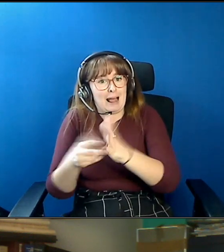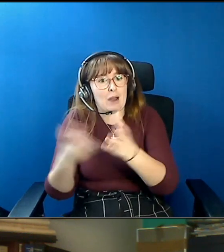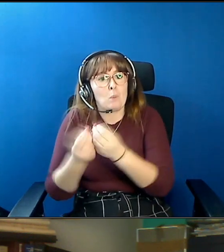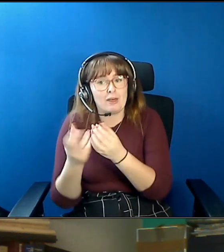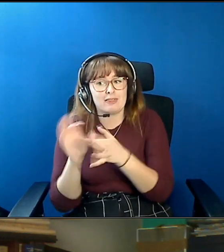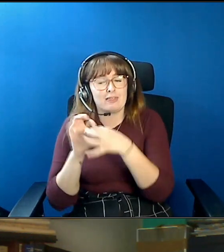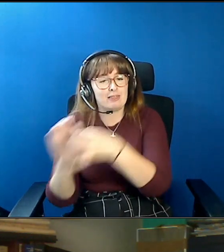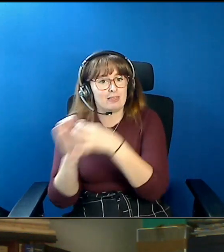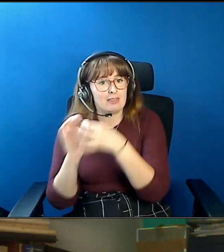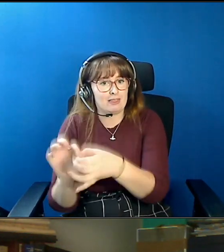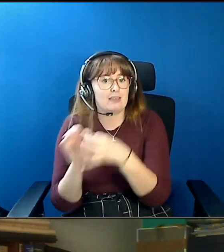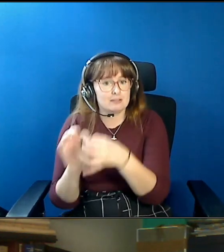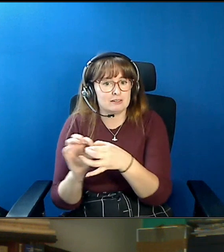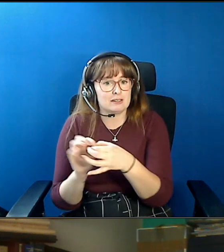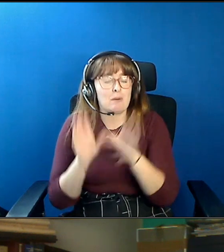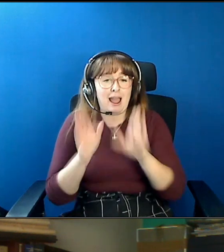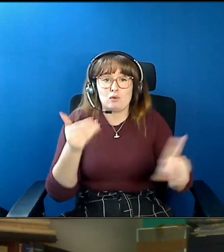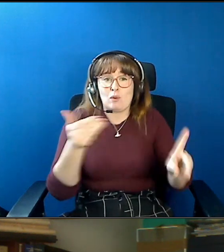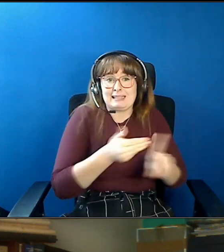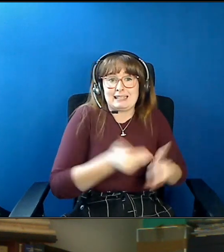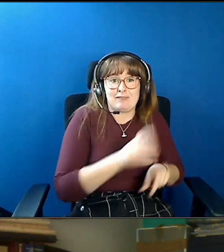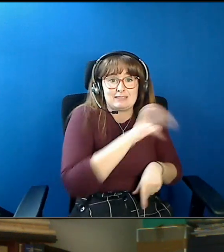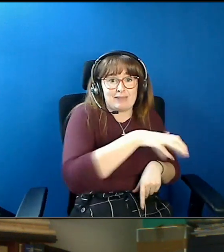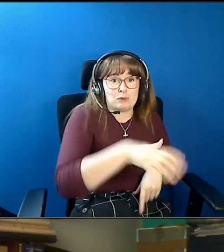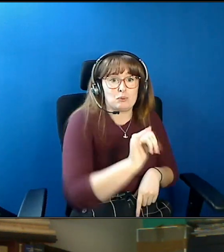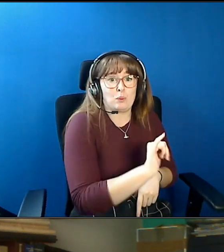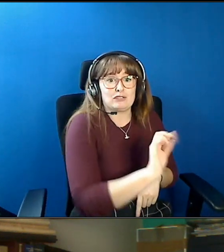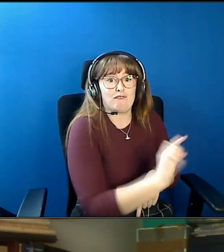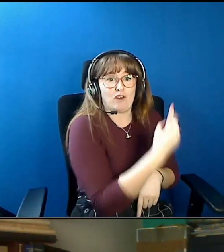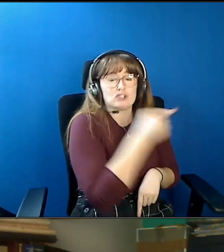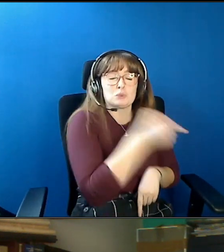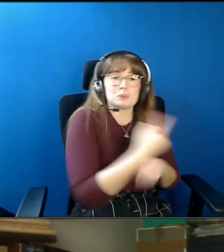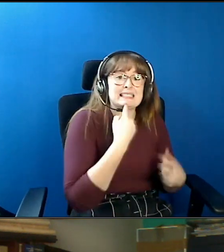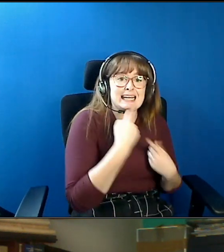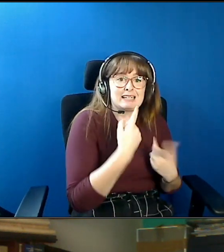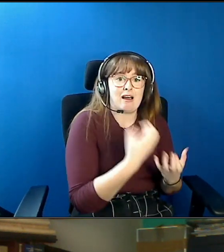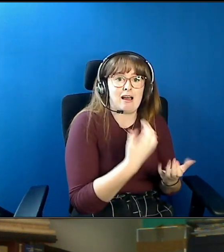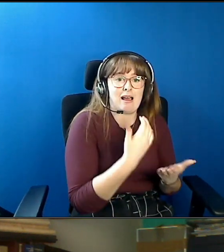But you need to be able to identify the properties in the first place, which is what the data supports.